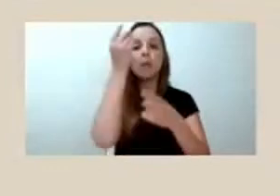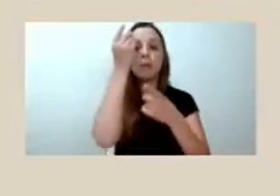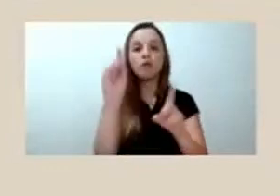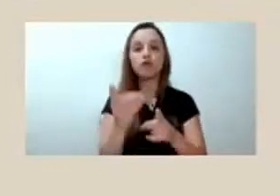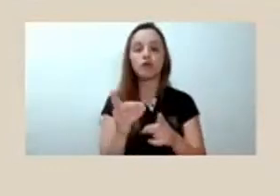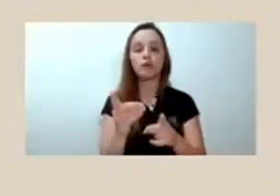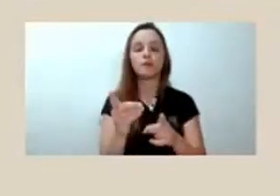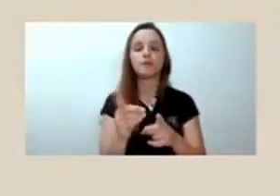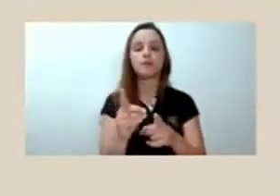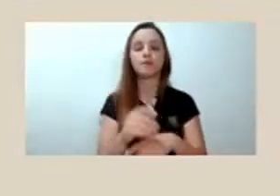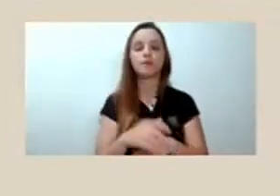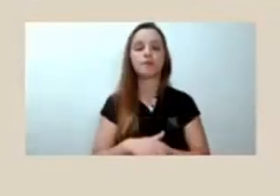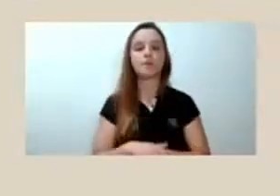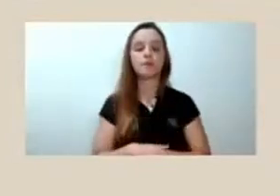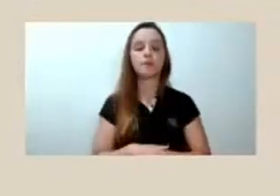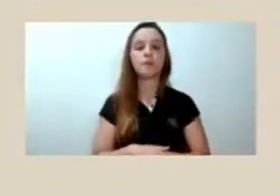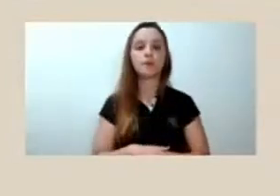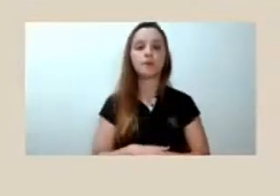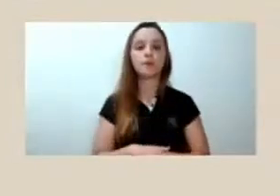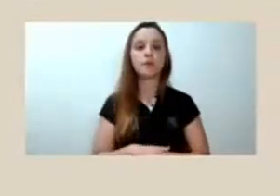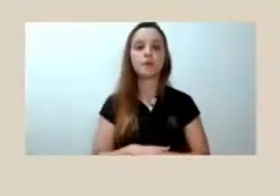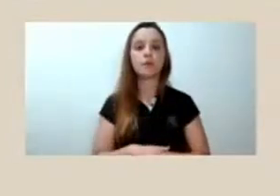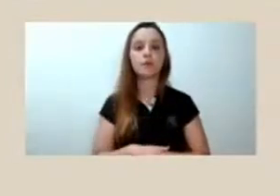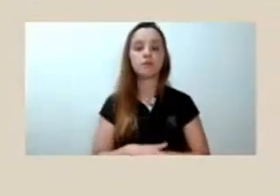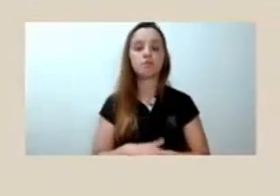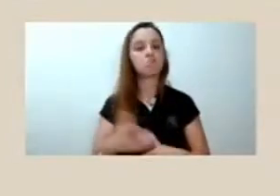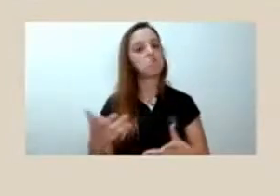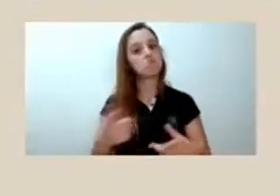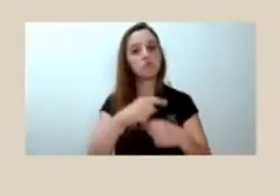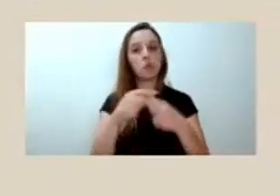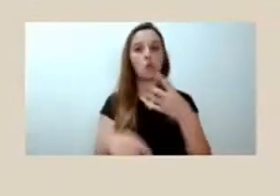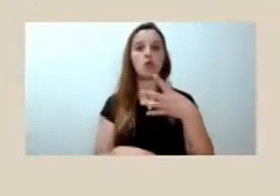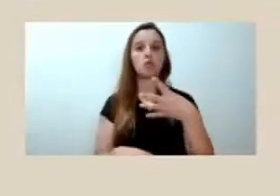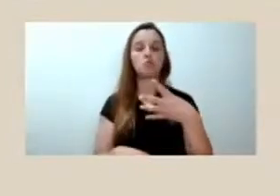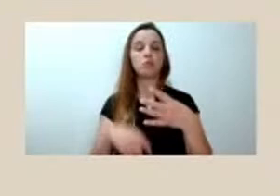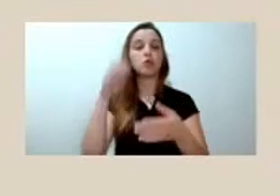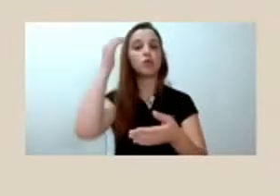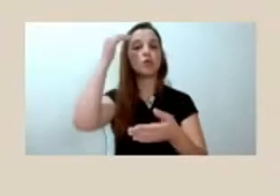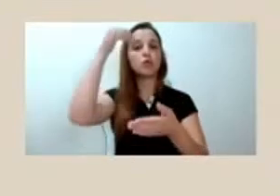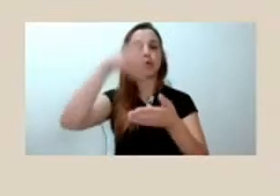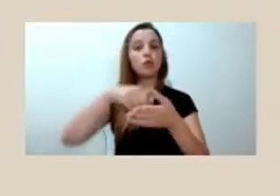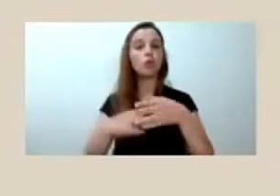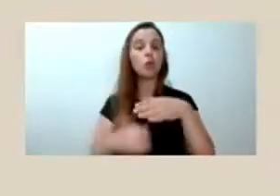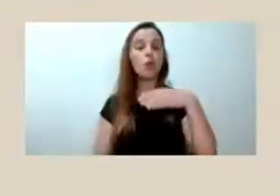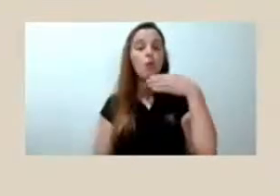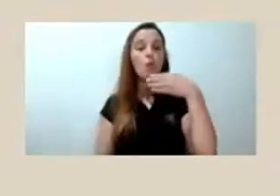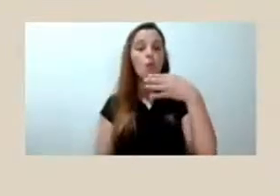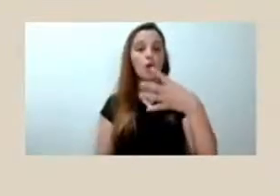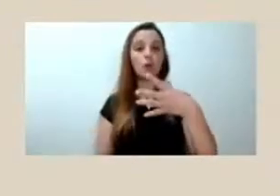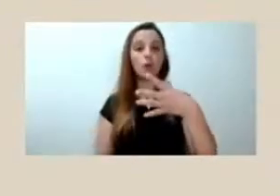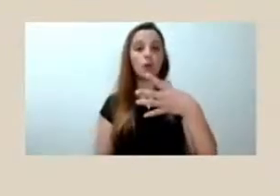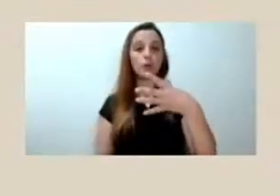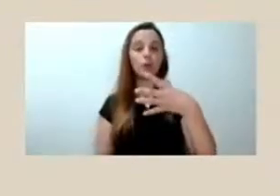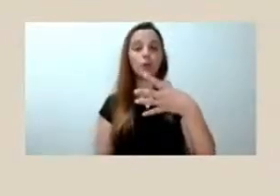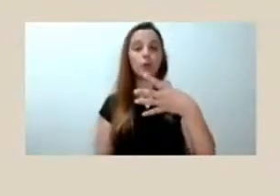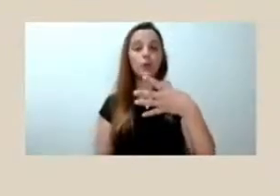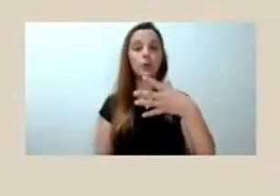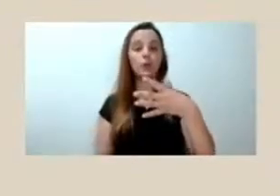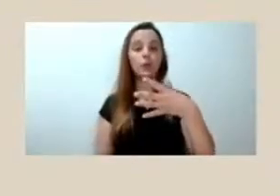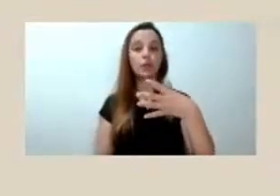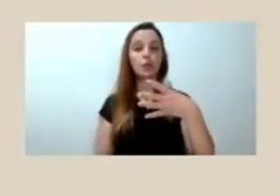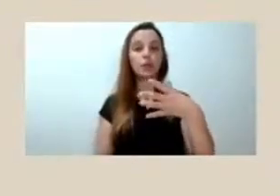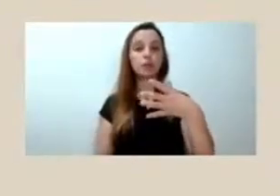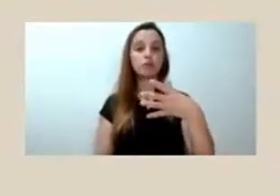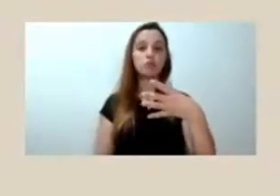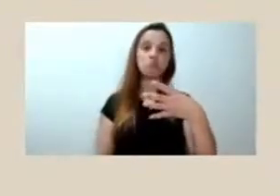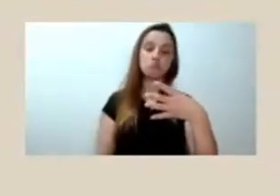and you find only 4 results. So, 4 times the word is being